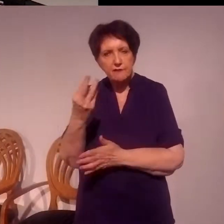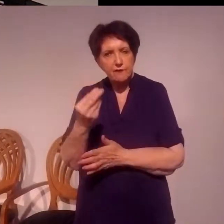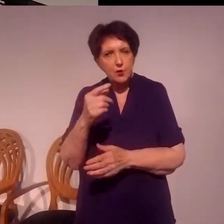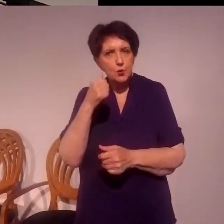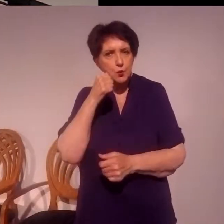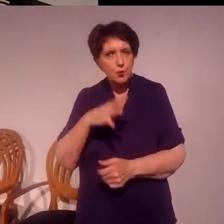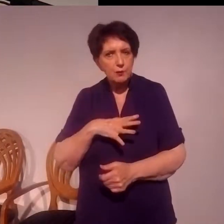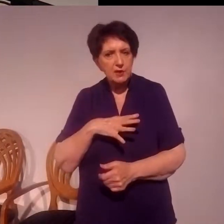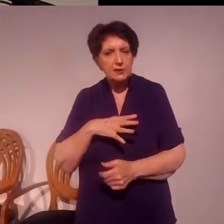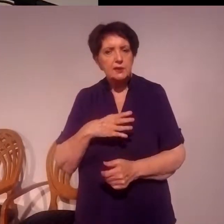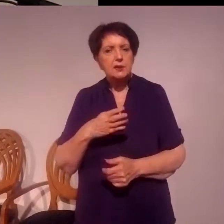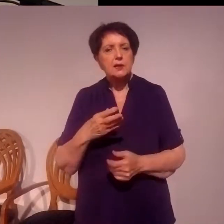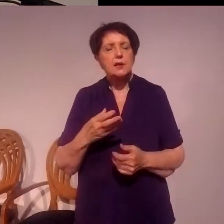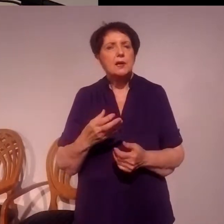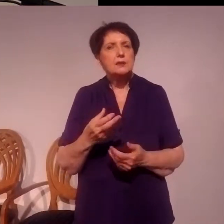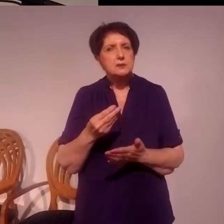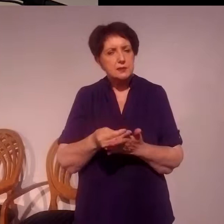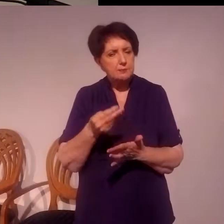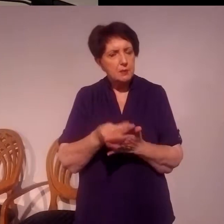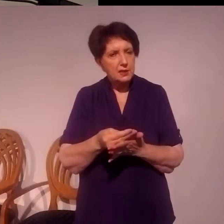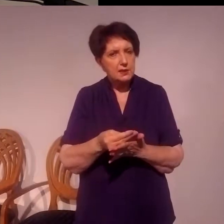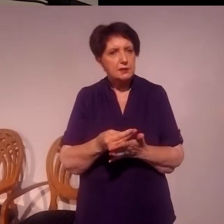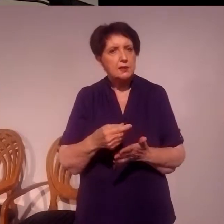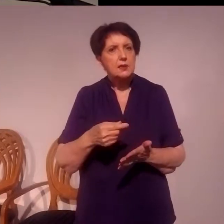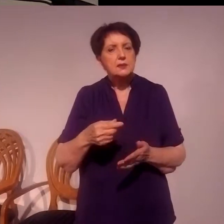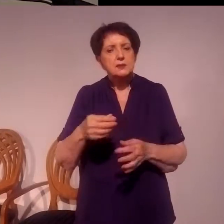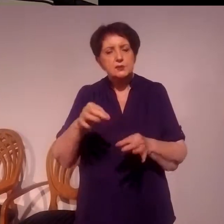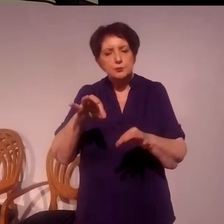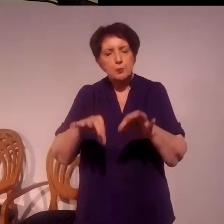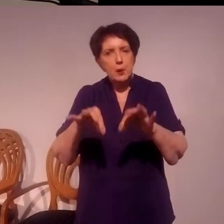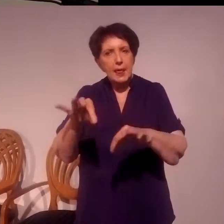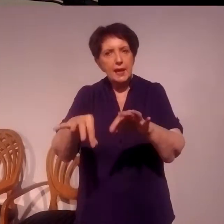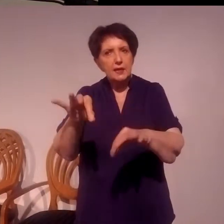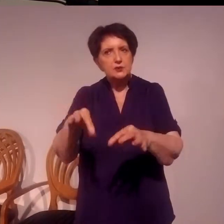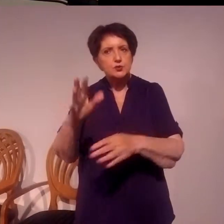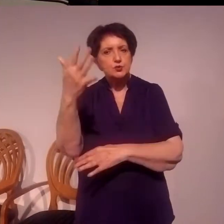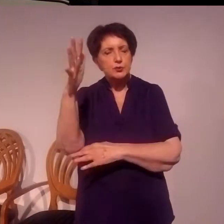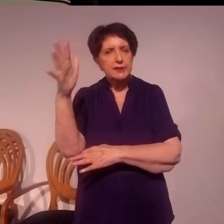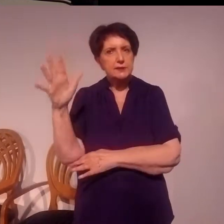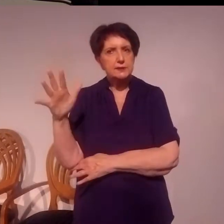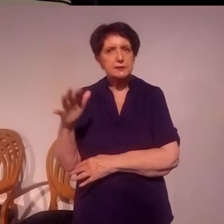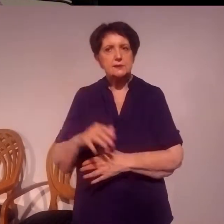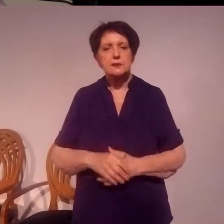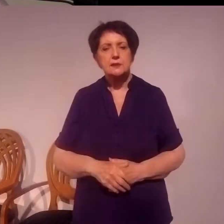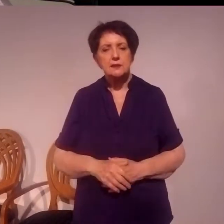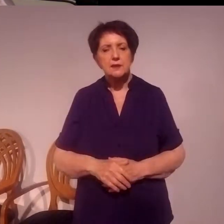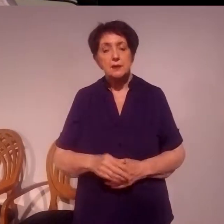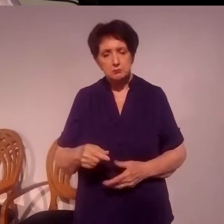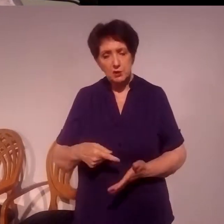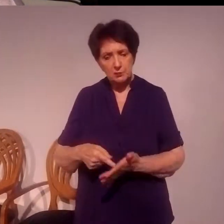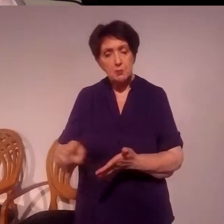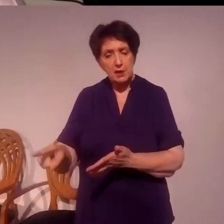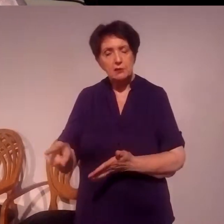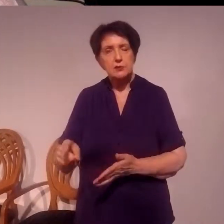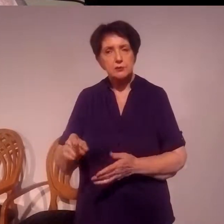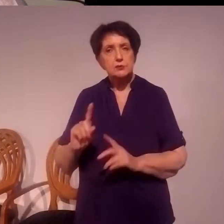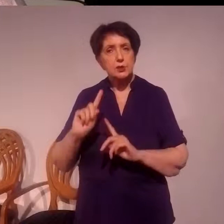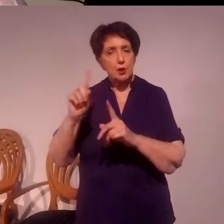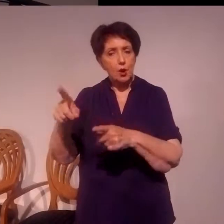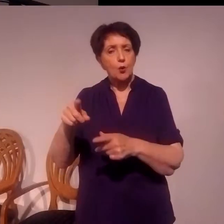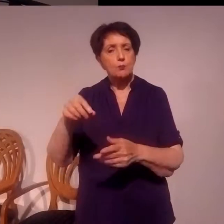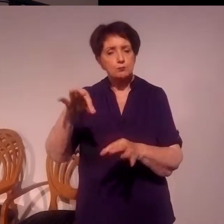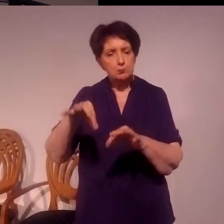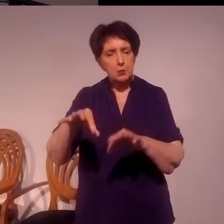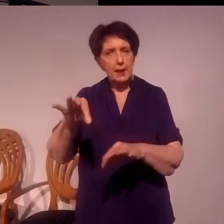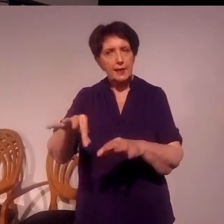trees. She got this idea. She said, I'm going to pay you, the women of her village, to actually go out and plant a tree. Just